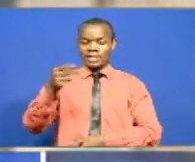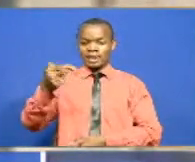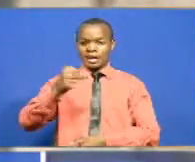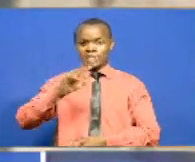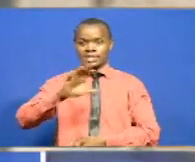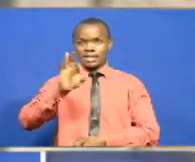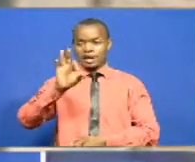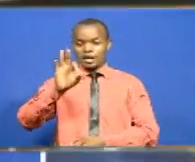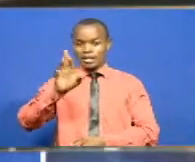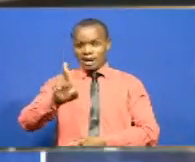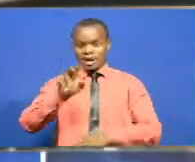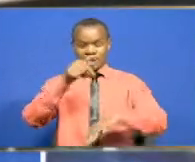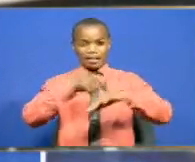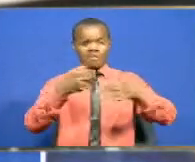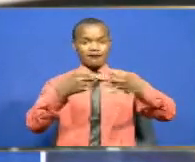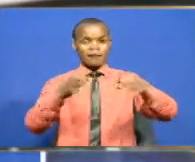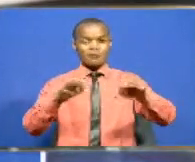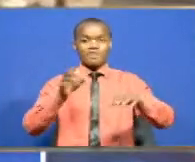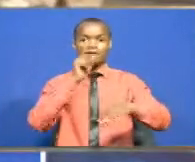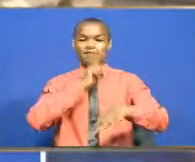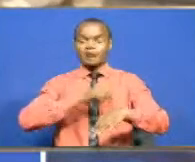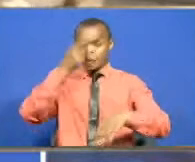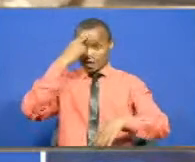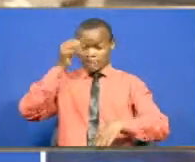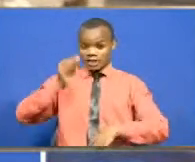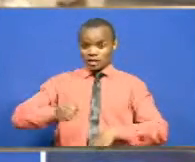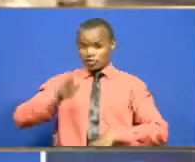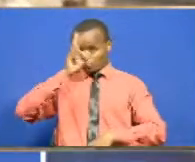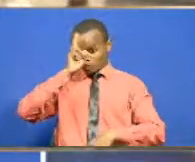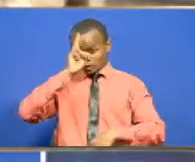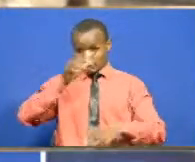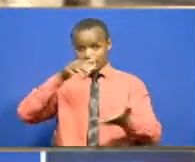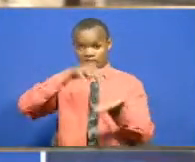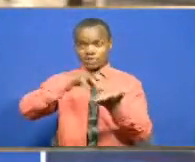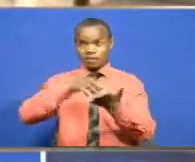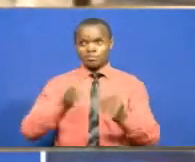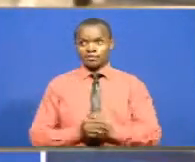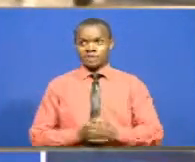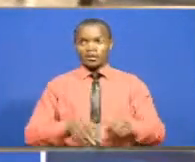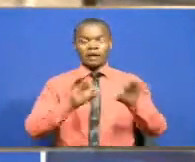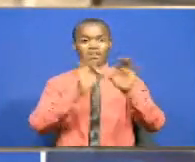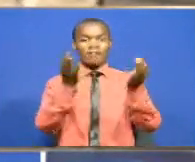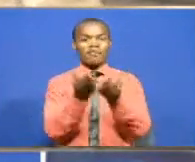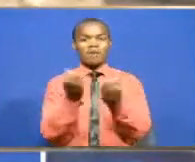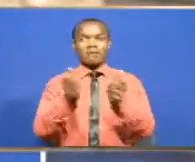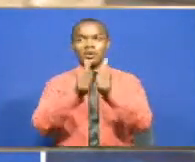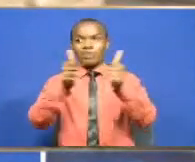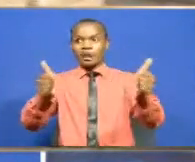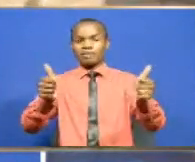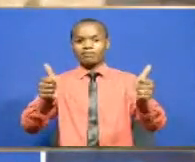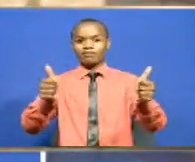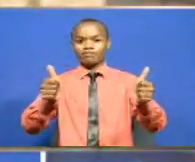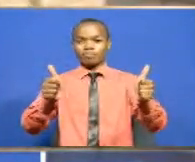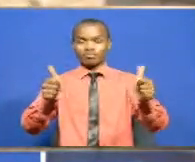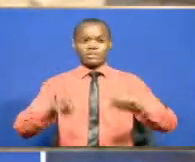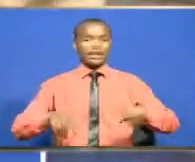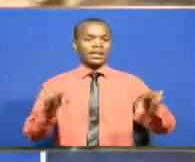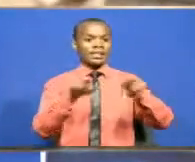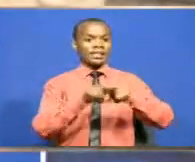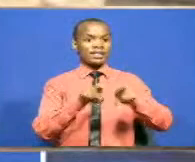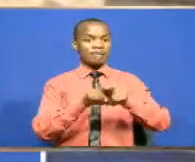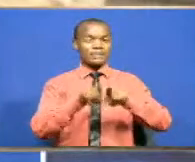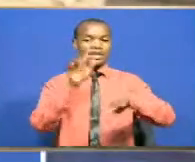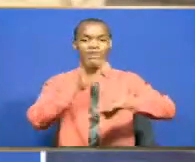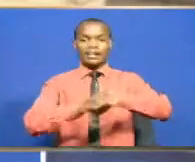released unconditionally from Kajiado police station. The family is safe. I took them yesterday. I whisked the mother, the